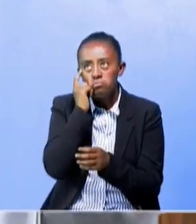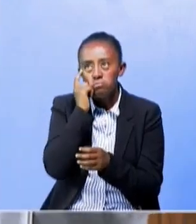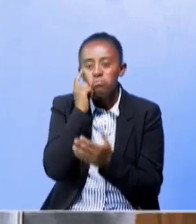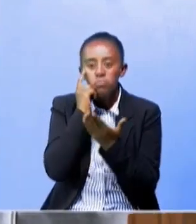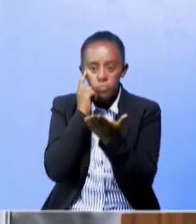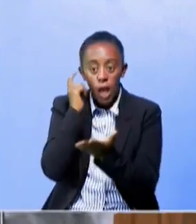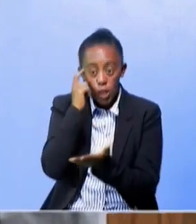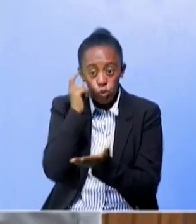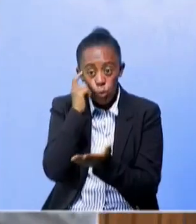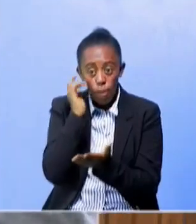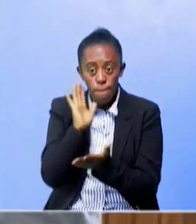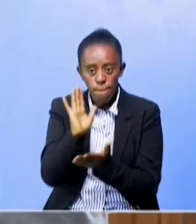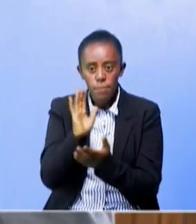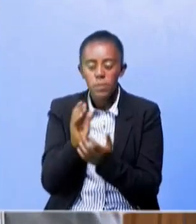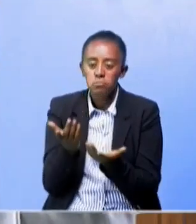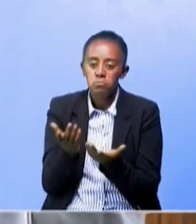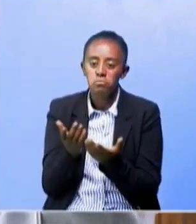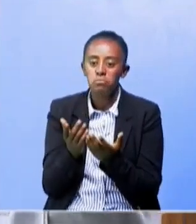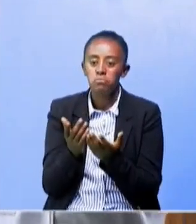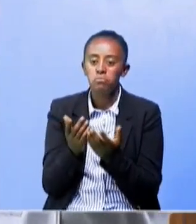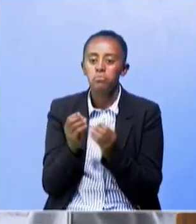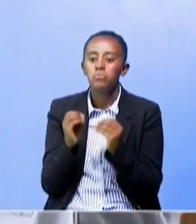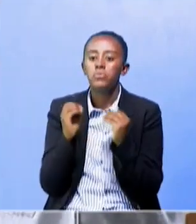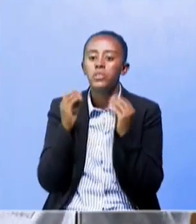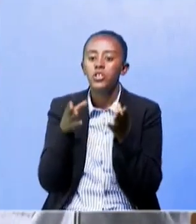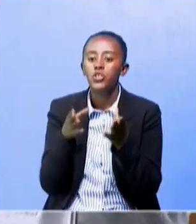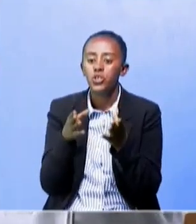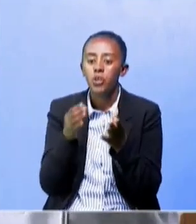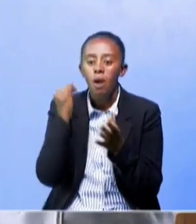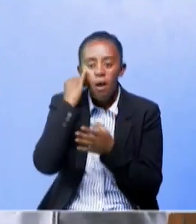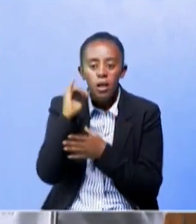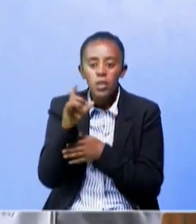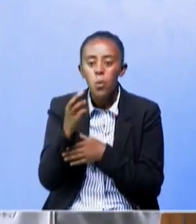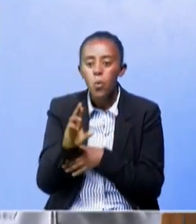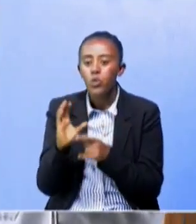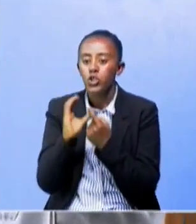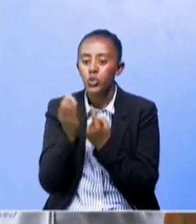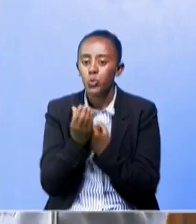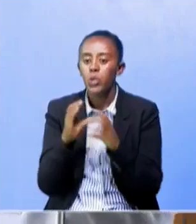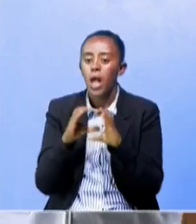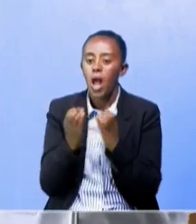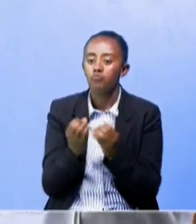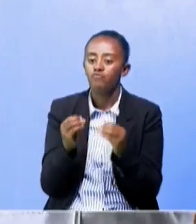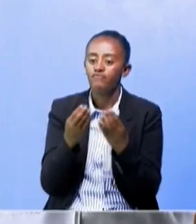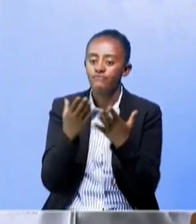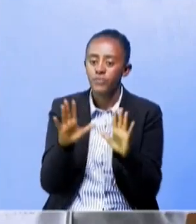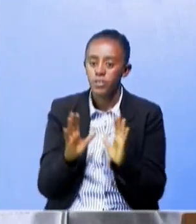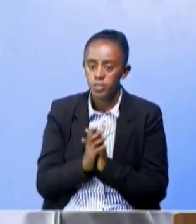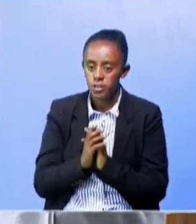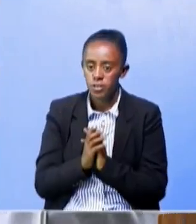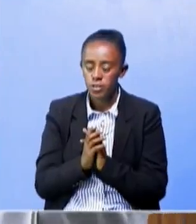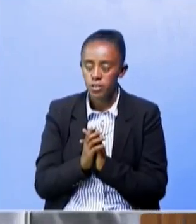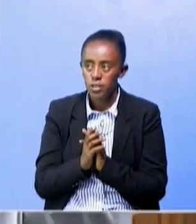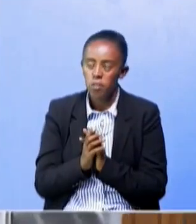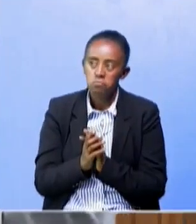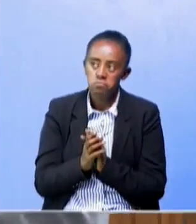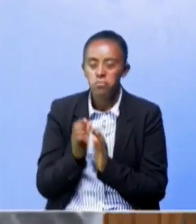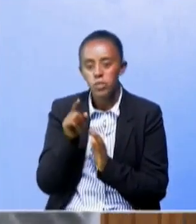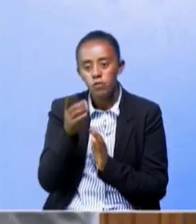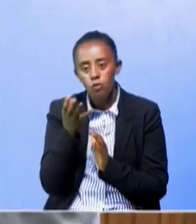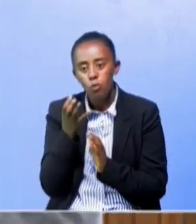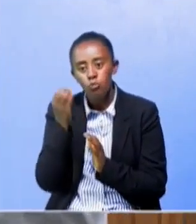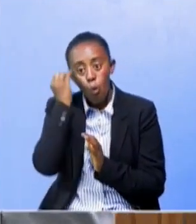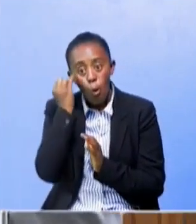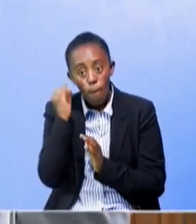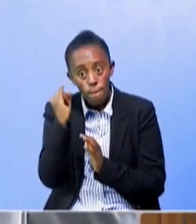your subject teacher may give you what? An idea or a situation in the classroom. Right? If you want to give